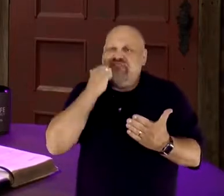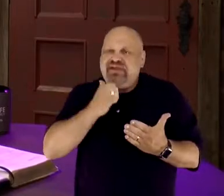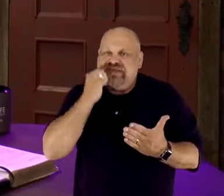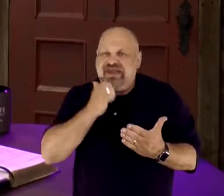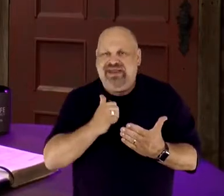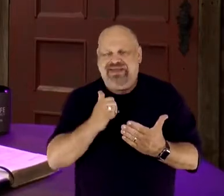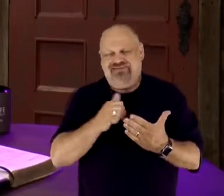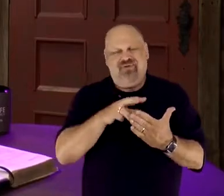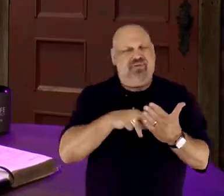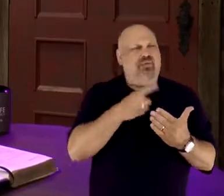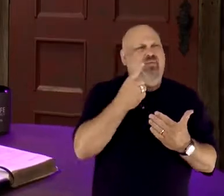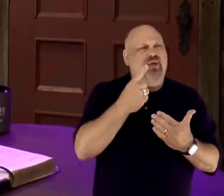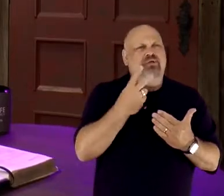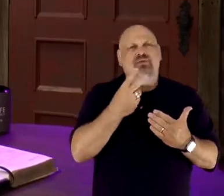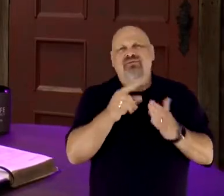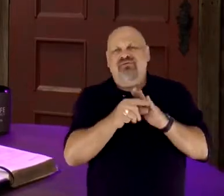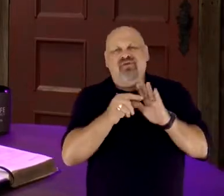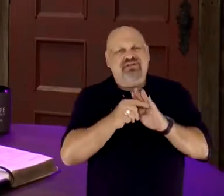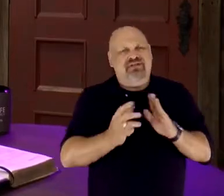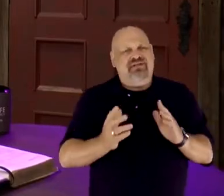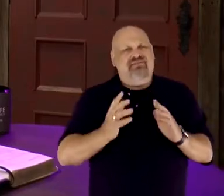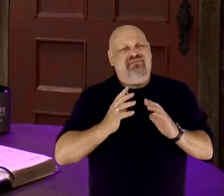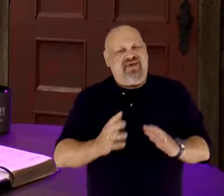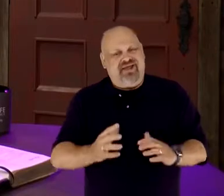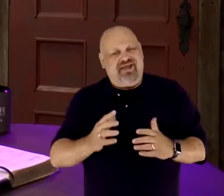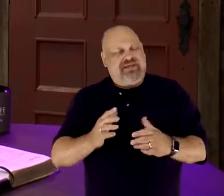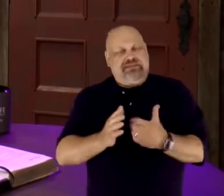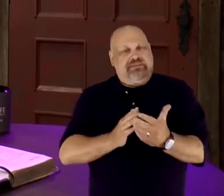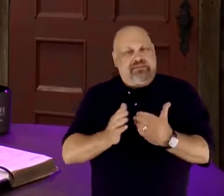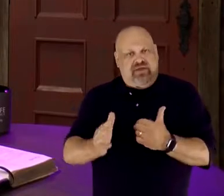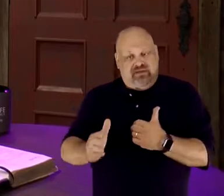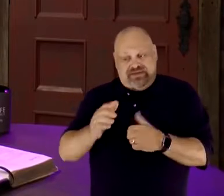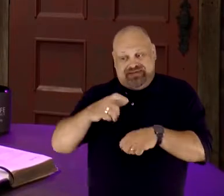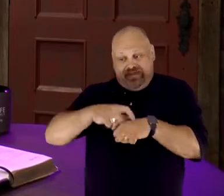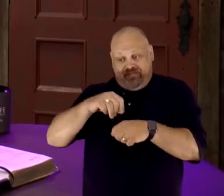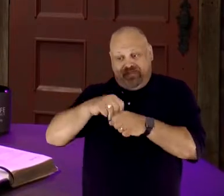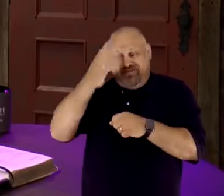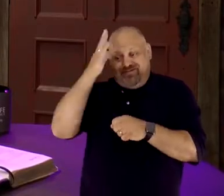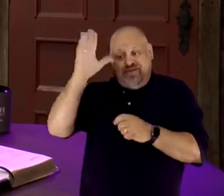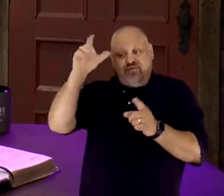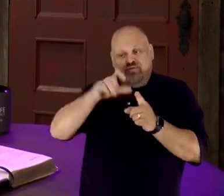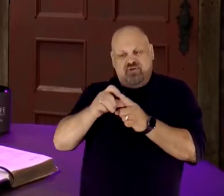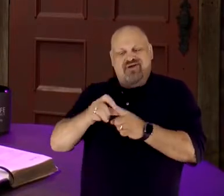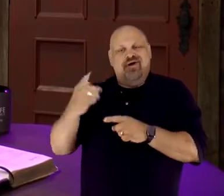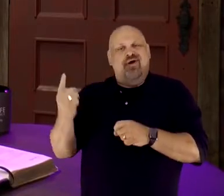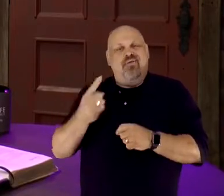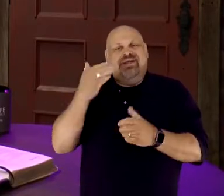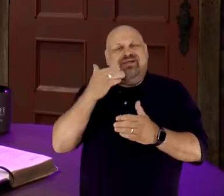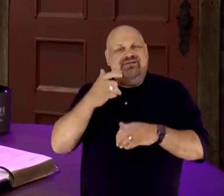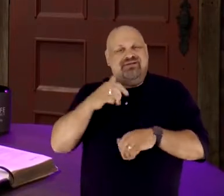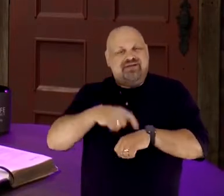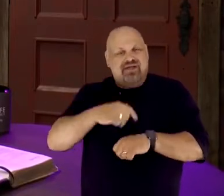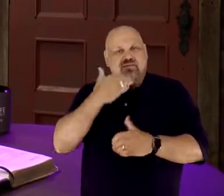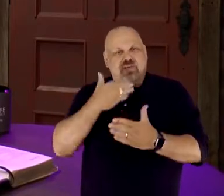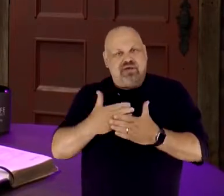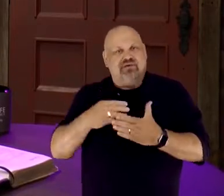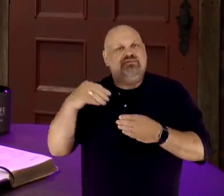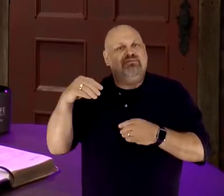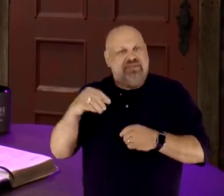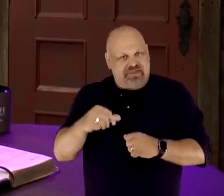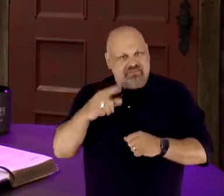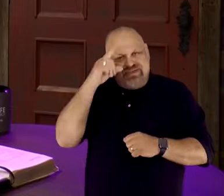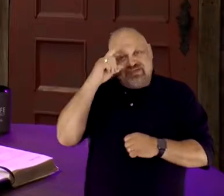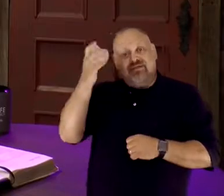two, time in God's word is always time well spent because God often inspires us through his